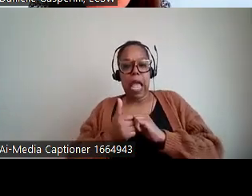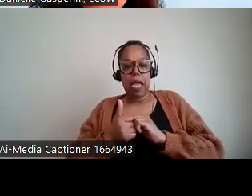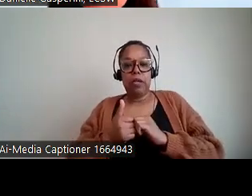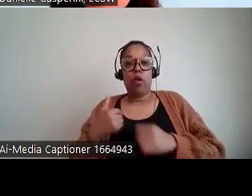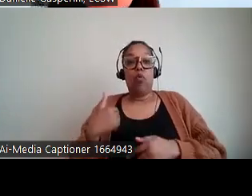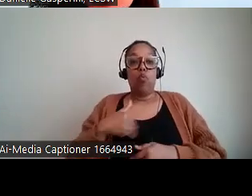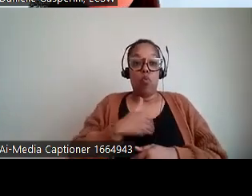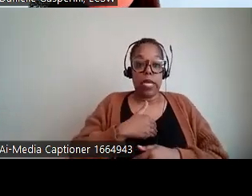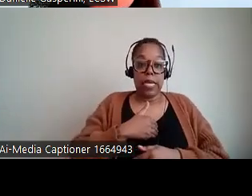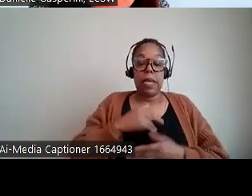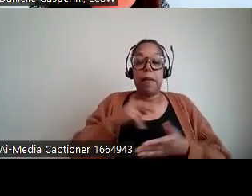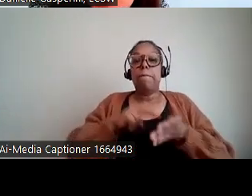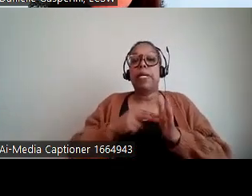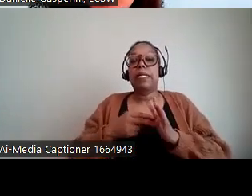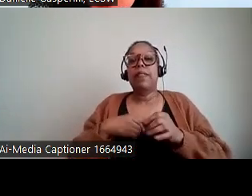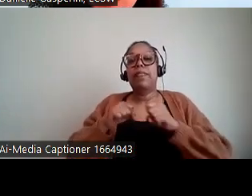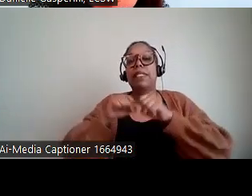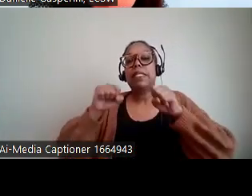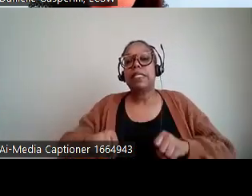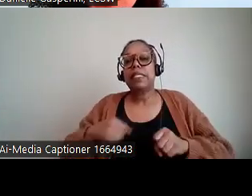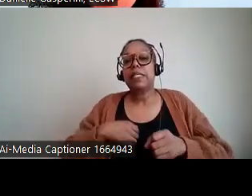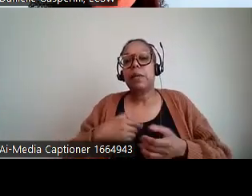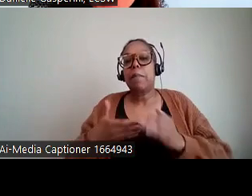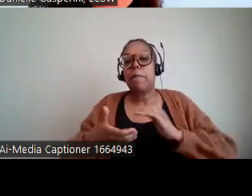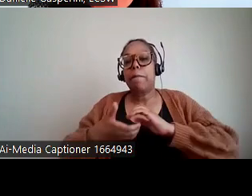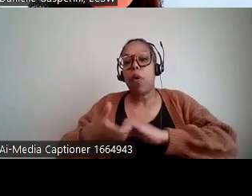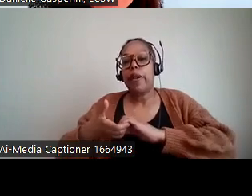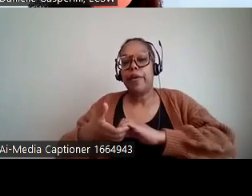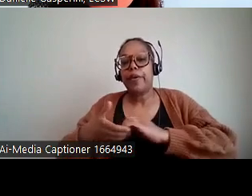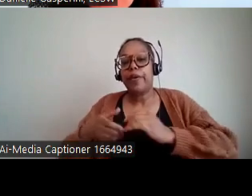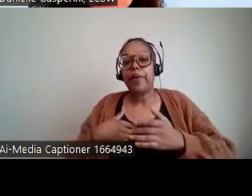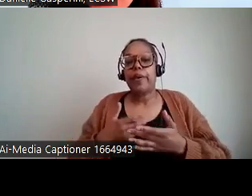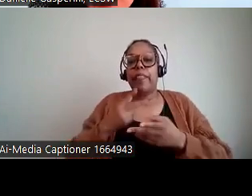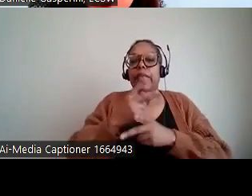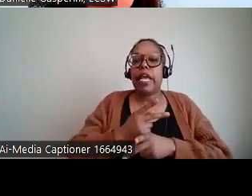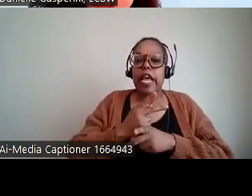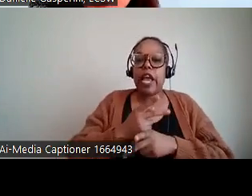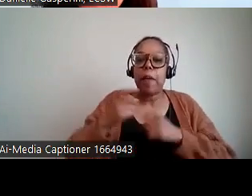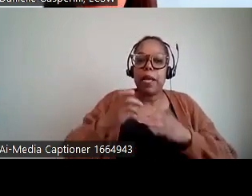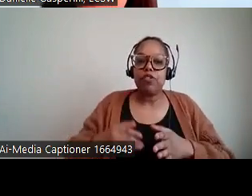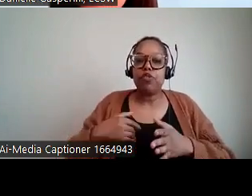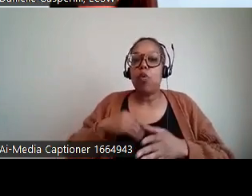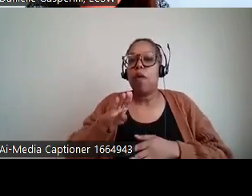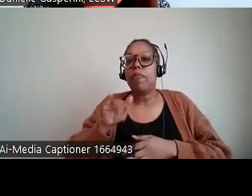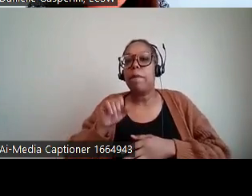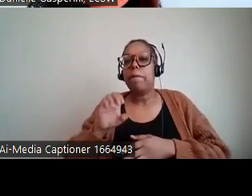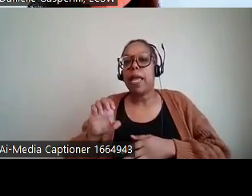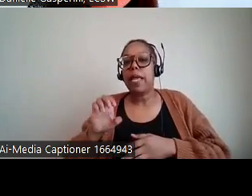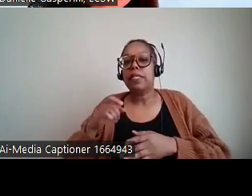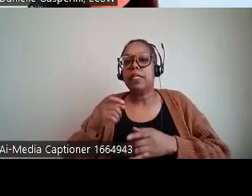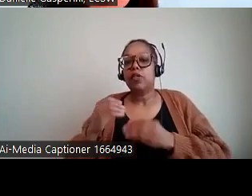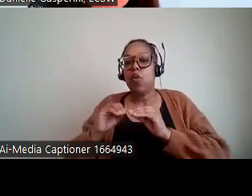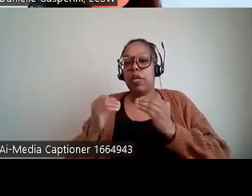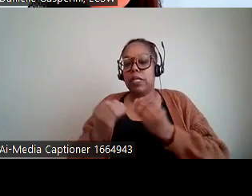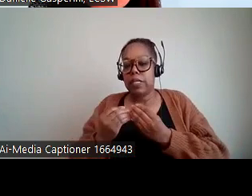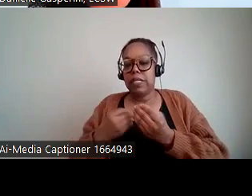I mean our system partners. So myself, our care management organization, and our family-based organization do what we call road shows all around the